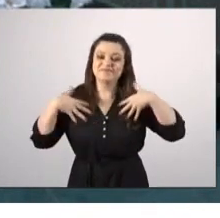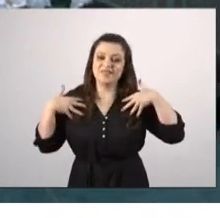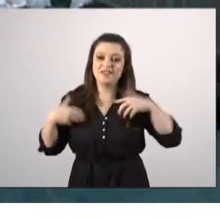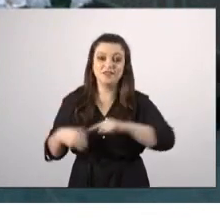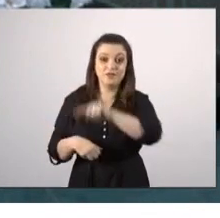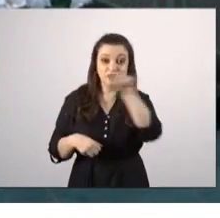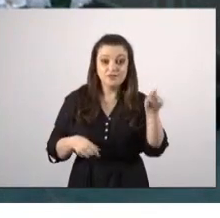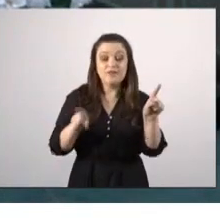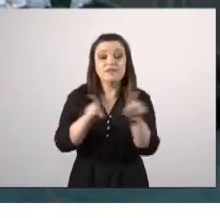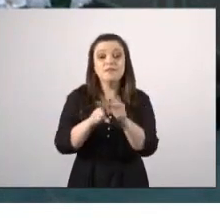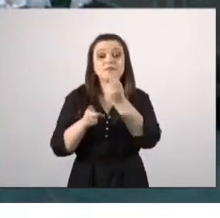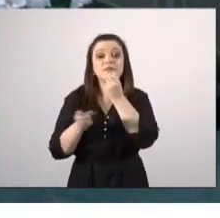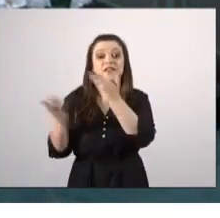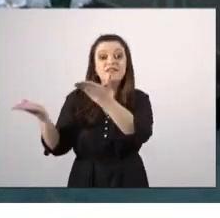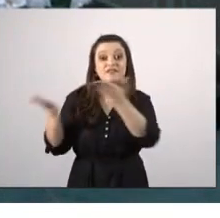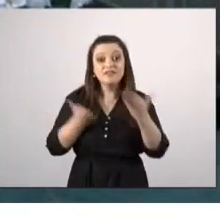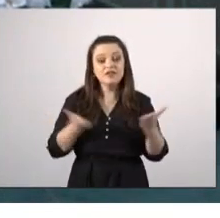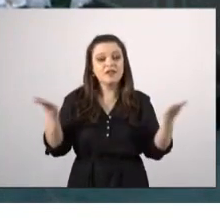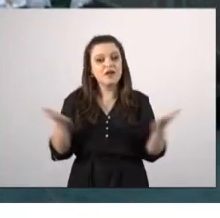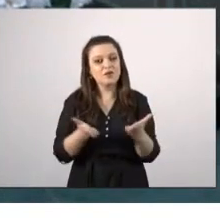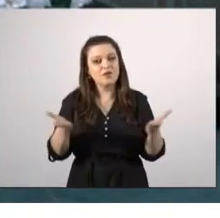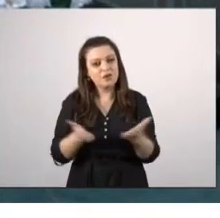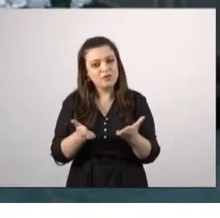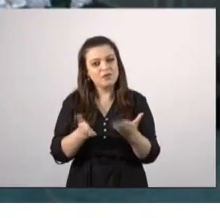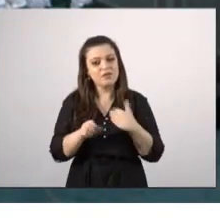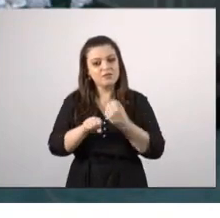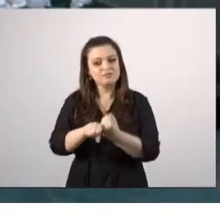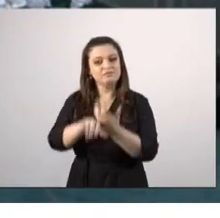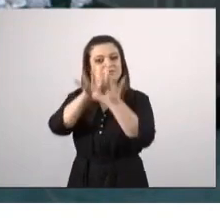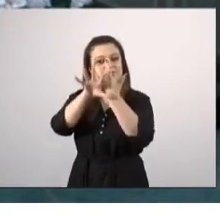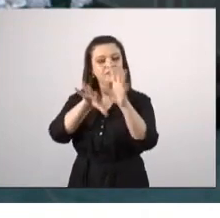we welcome you to this virtual commencement.